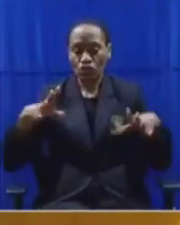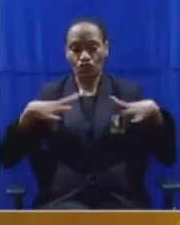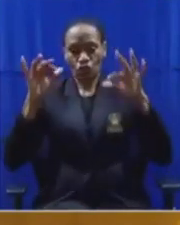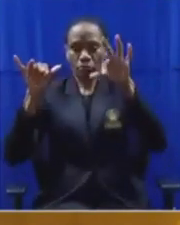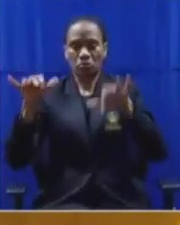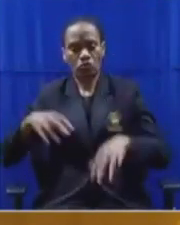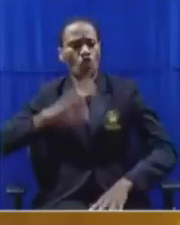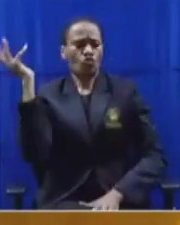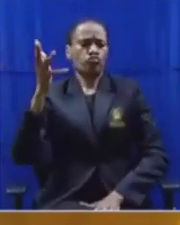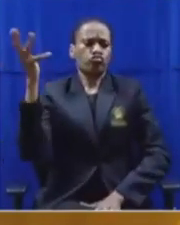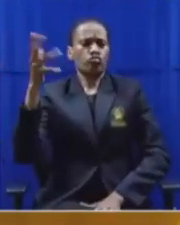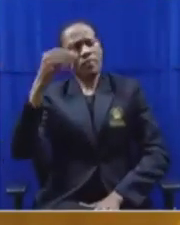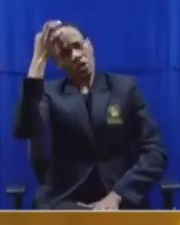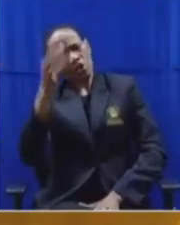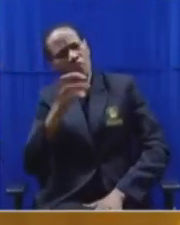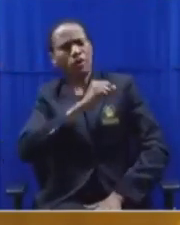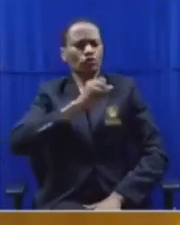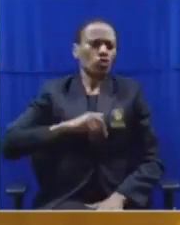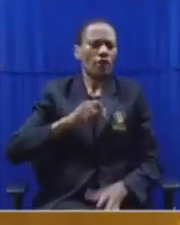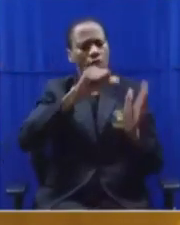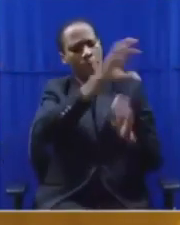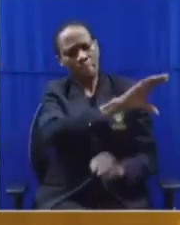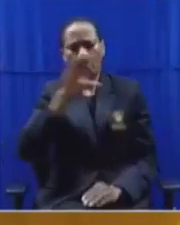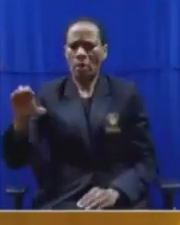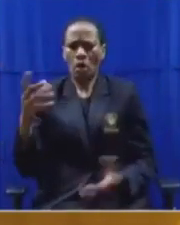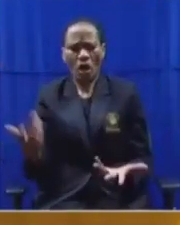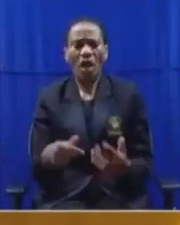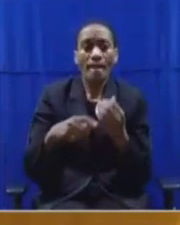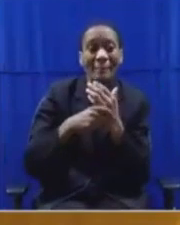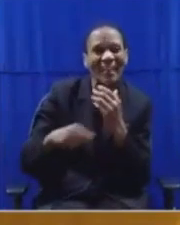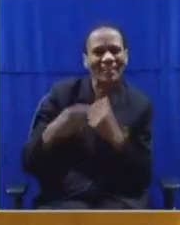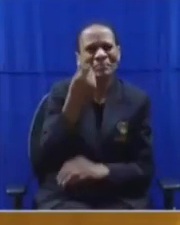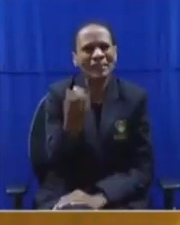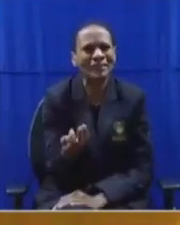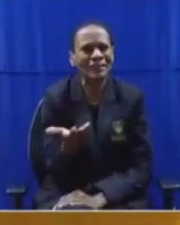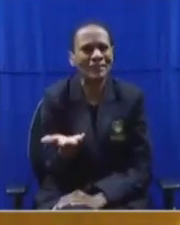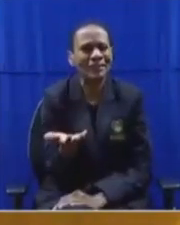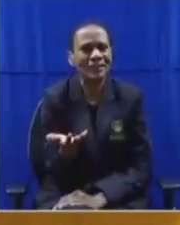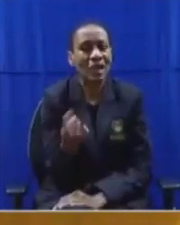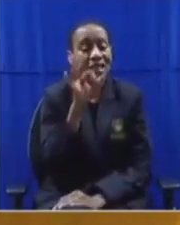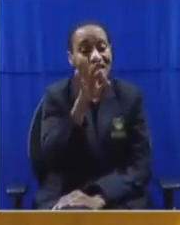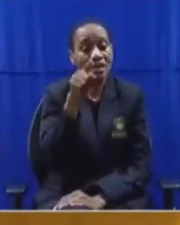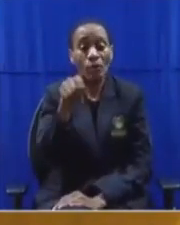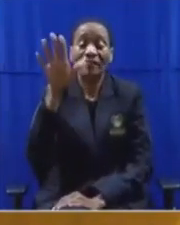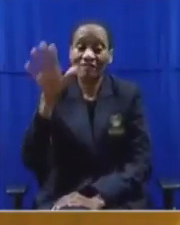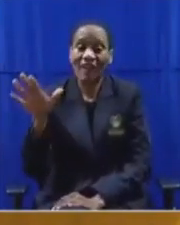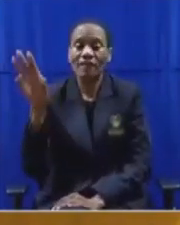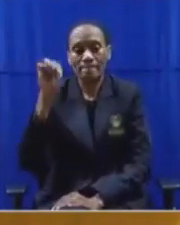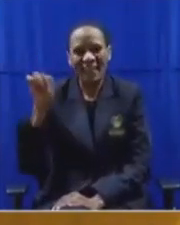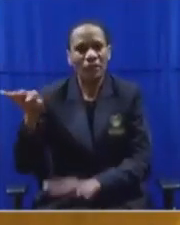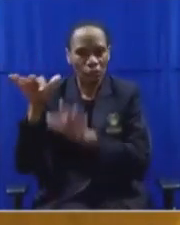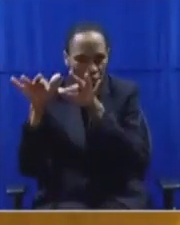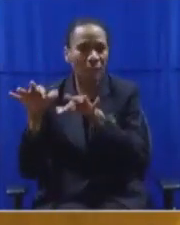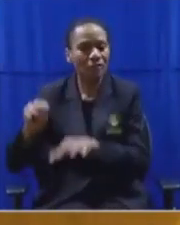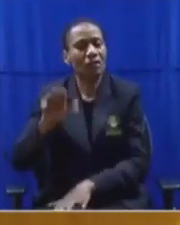bold statements that government employees' pension fund is taxpayers' money anyway. 3.5 million South Africans